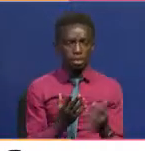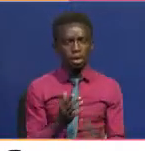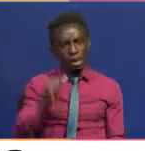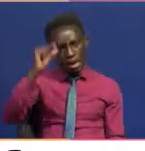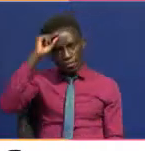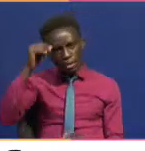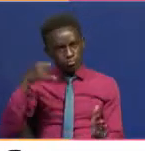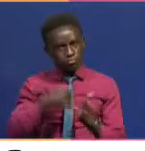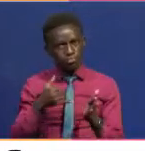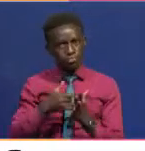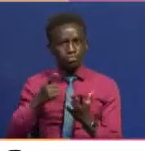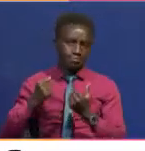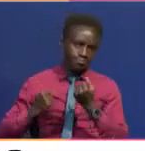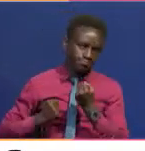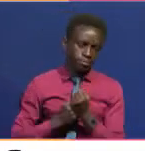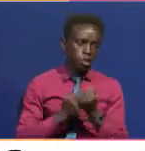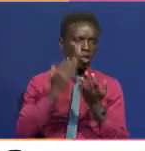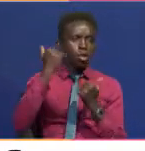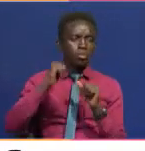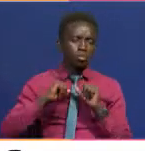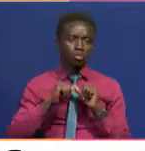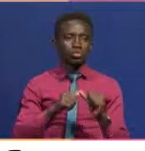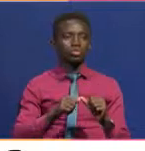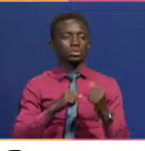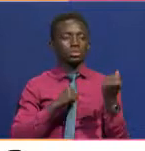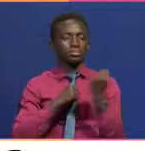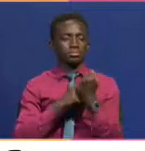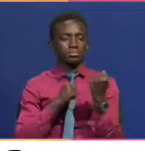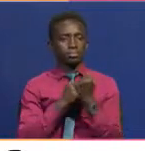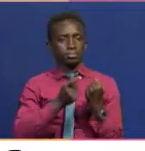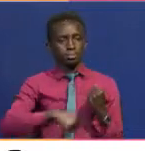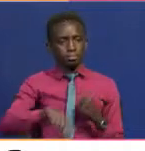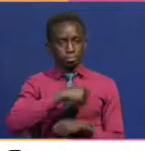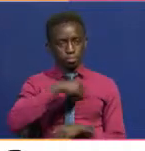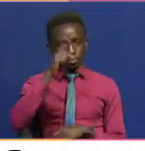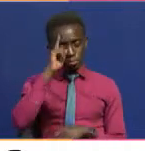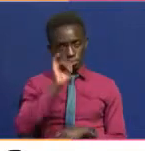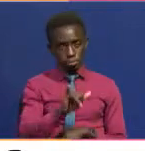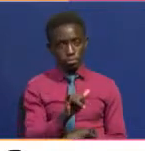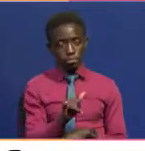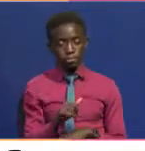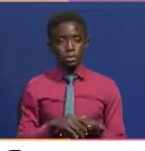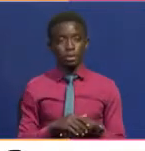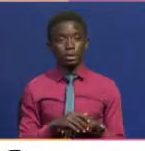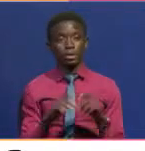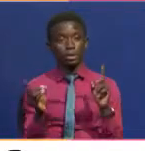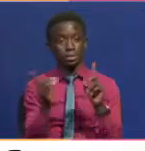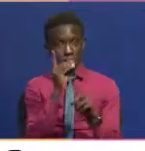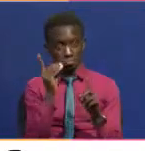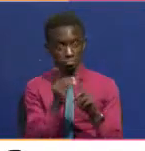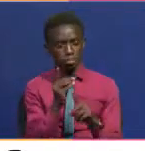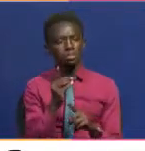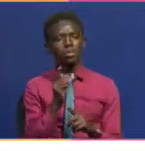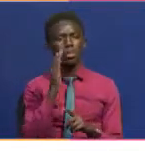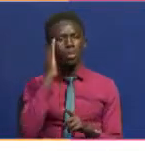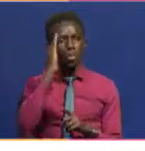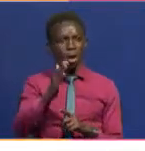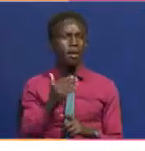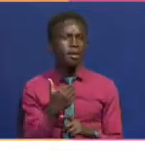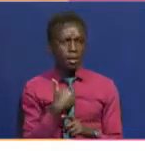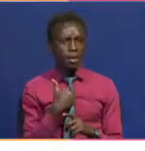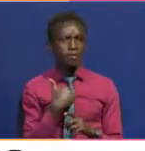that they will continue supporting us for that. The dates, we'll be having a number of things